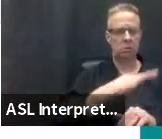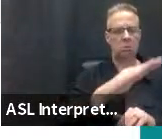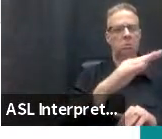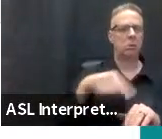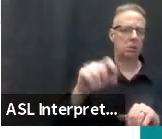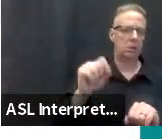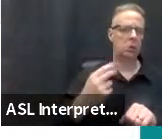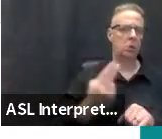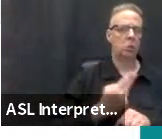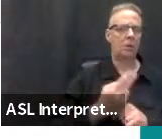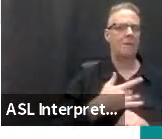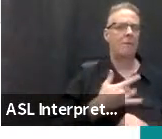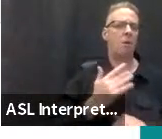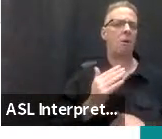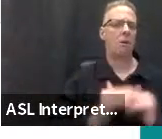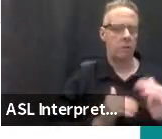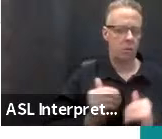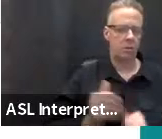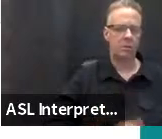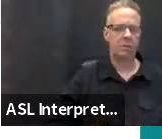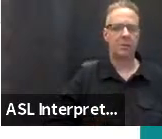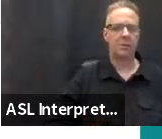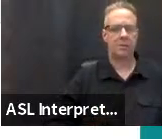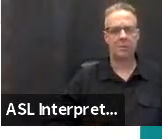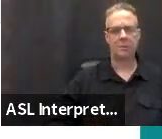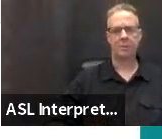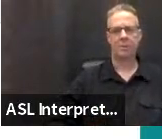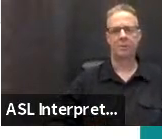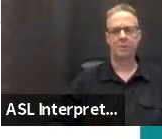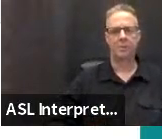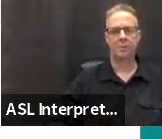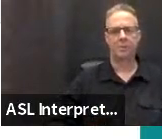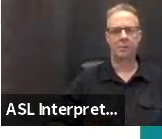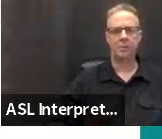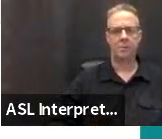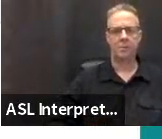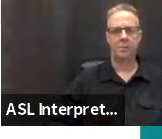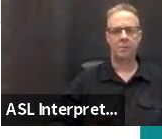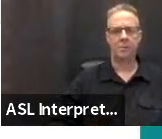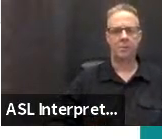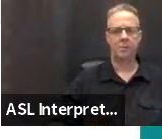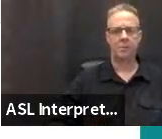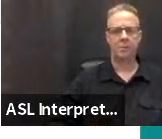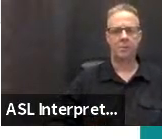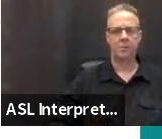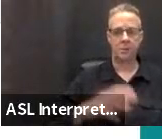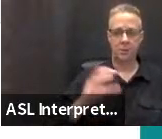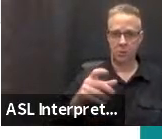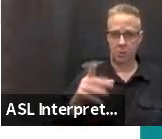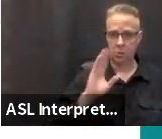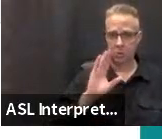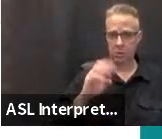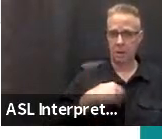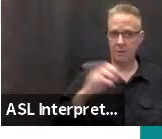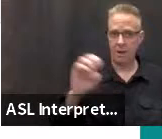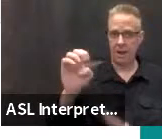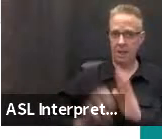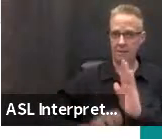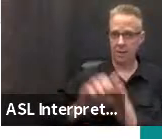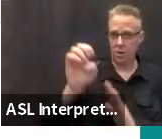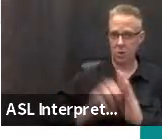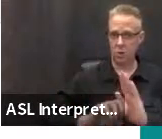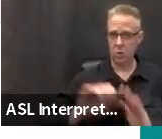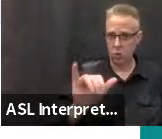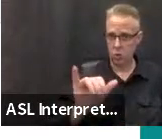it comfortably. I assume there are going to be elevators too, though. I would hope. That is, yeah, so